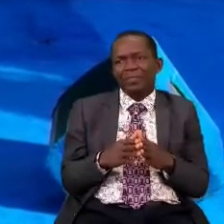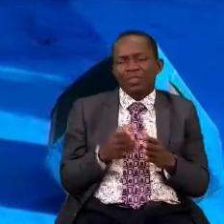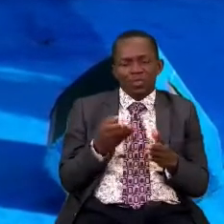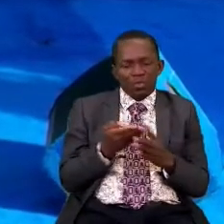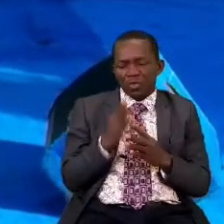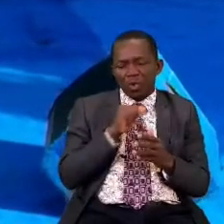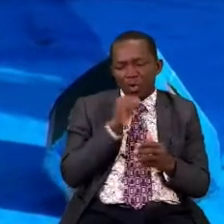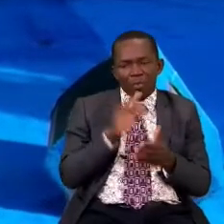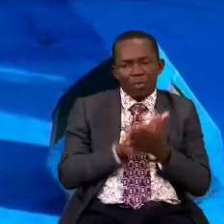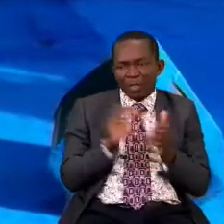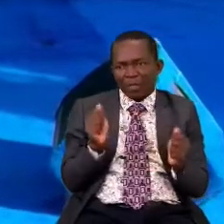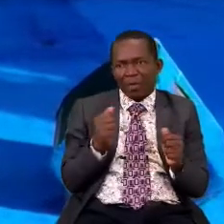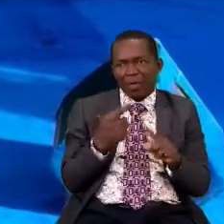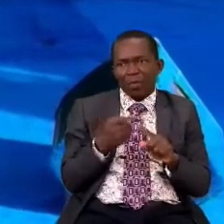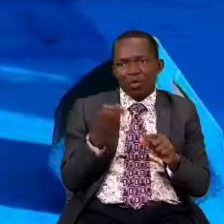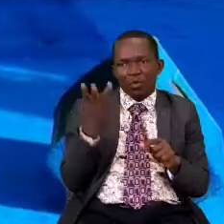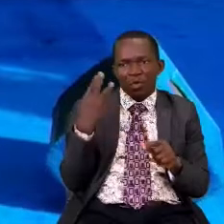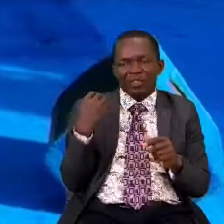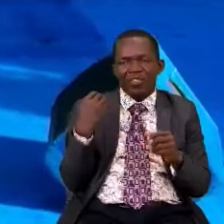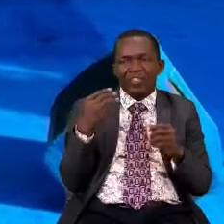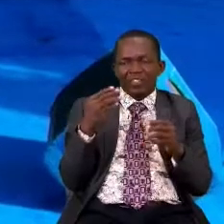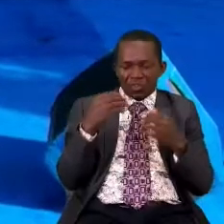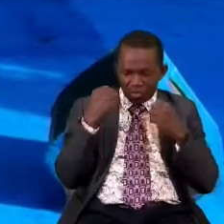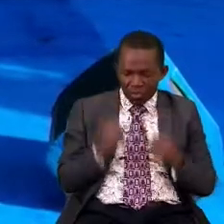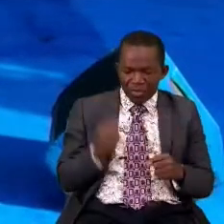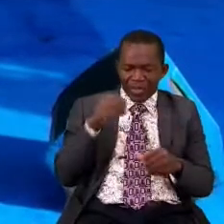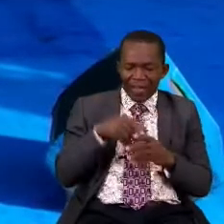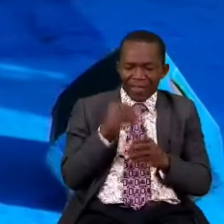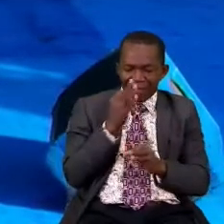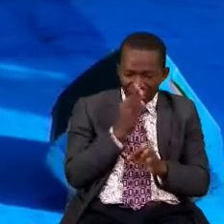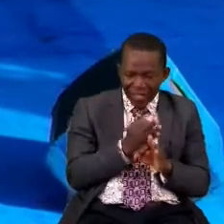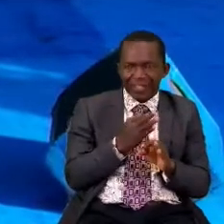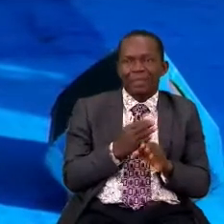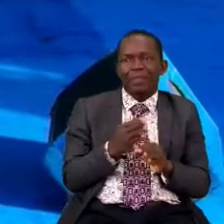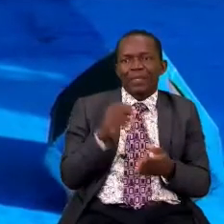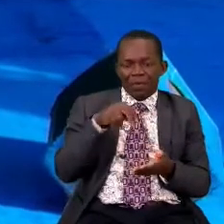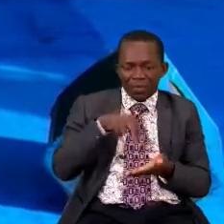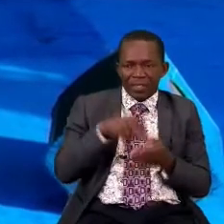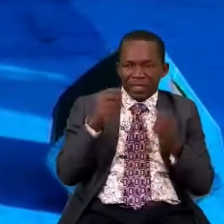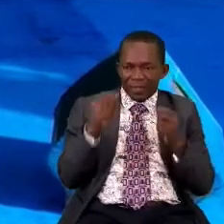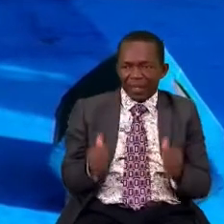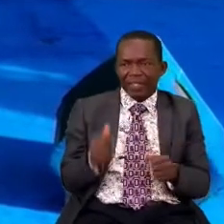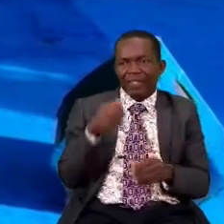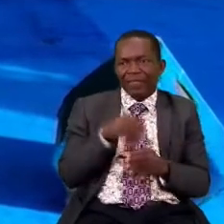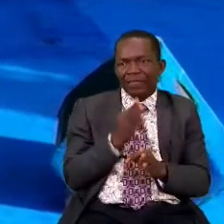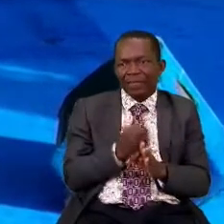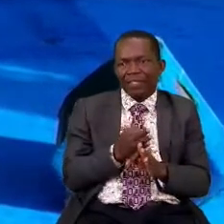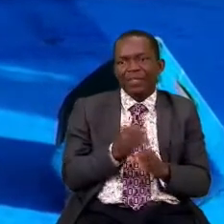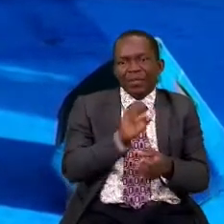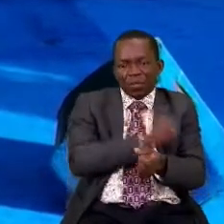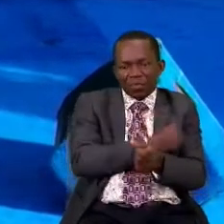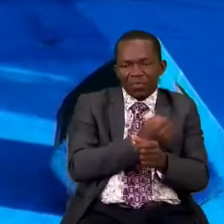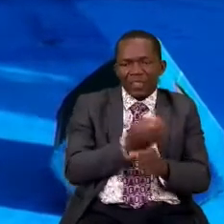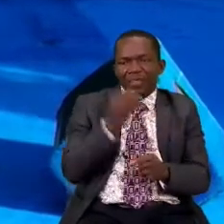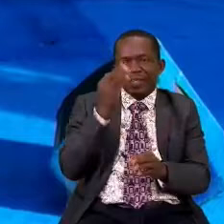faith. He was strengthened in faith. And he was surpassing. He had surpassing faith in the Lord.